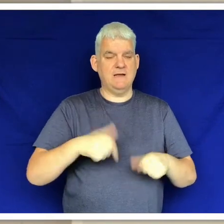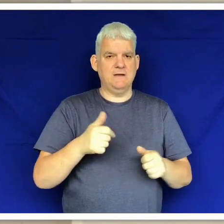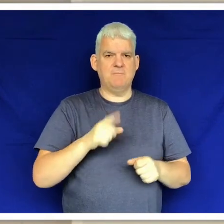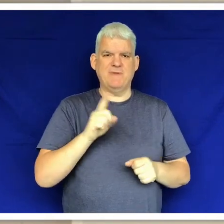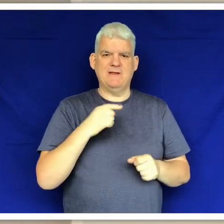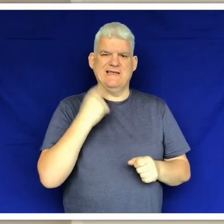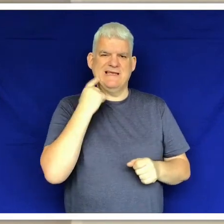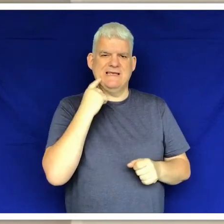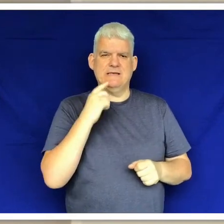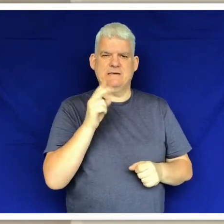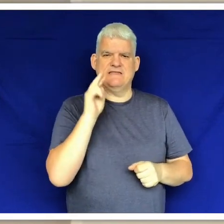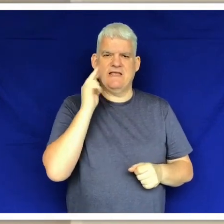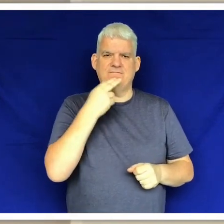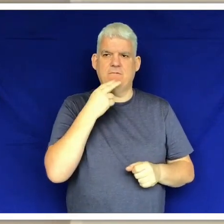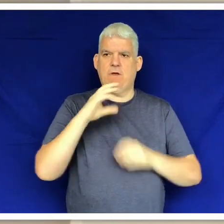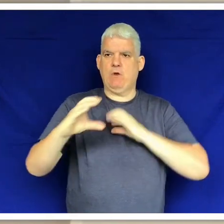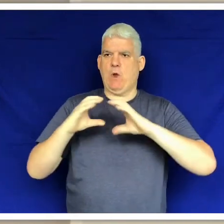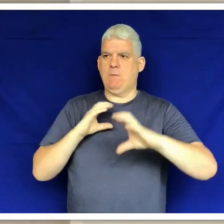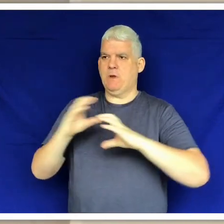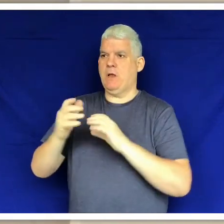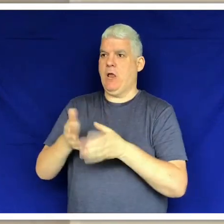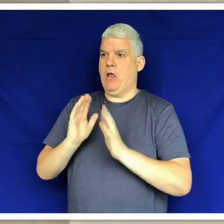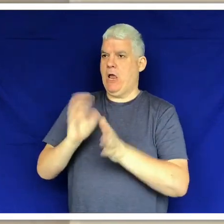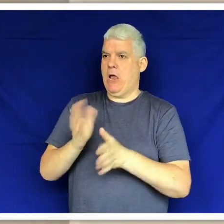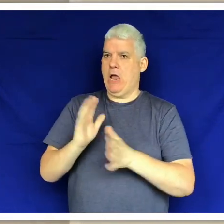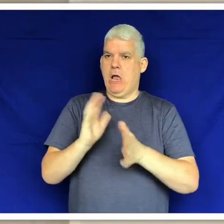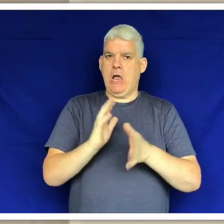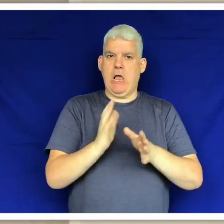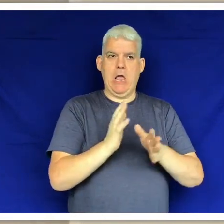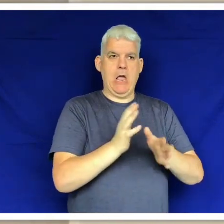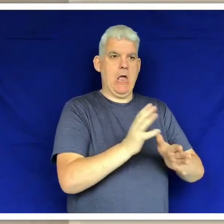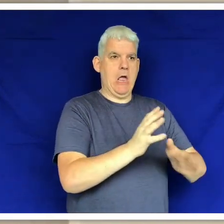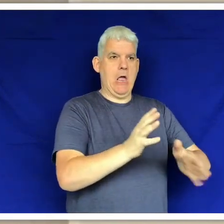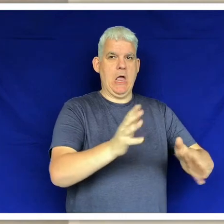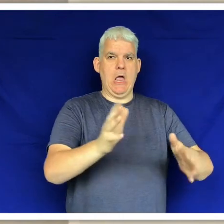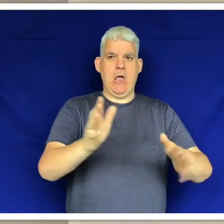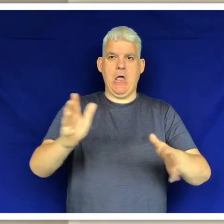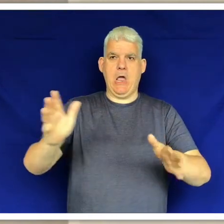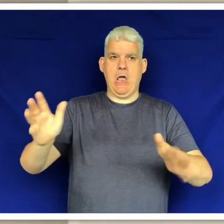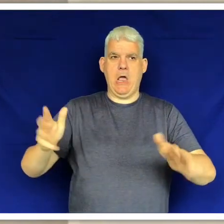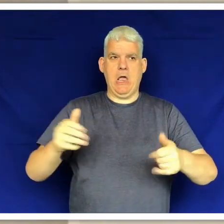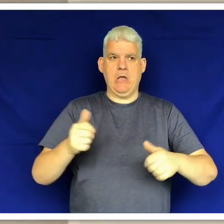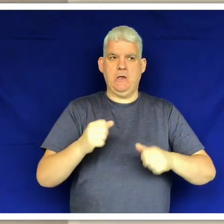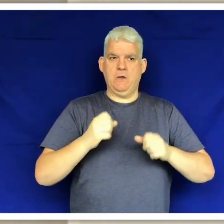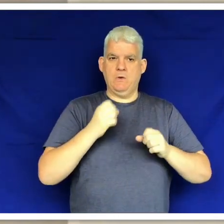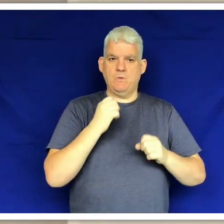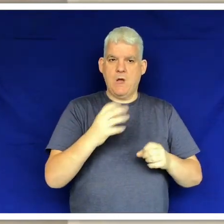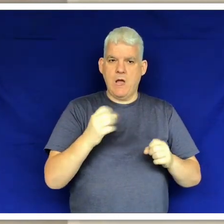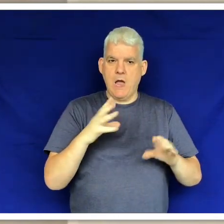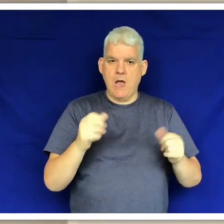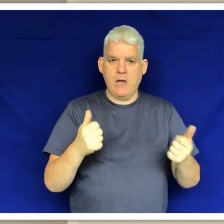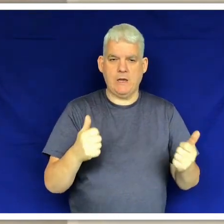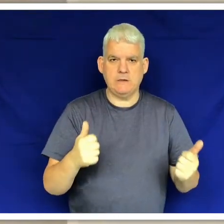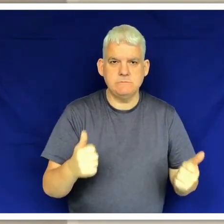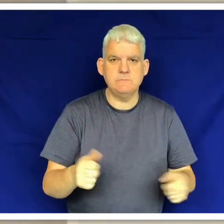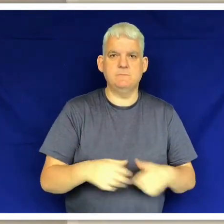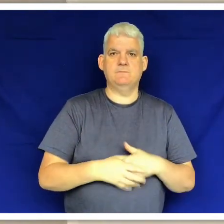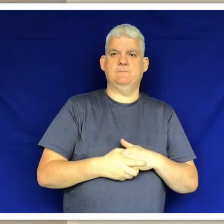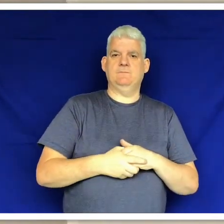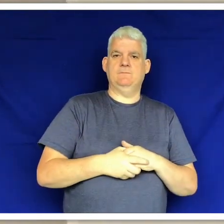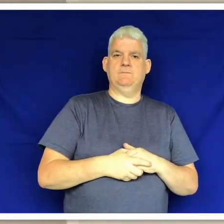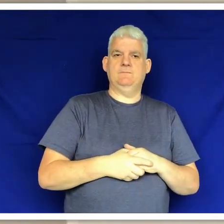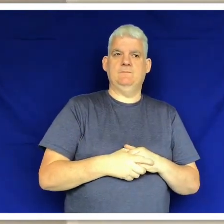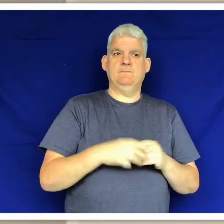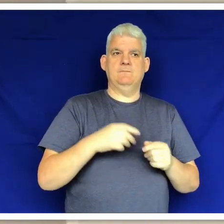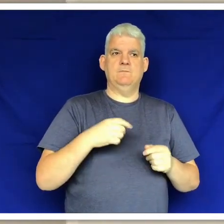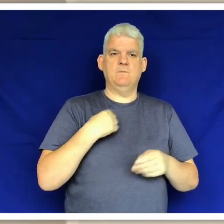I really enjoy my job. It's great to see deaf people using the service and all chatting away. There's no communication